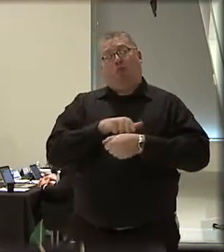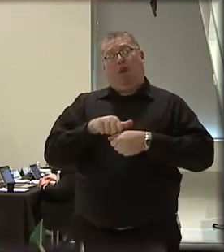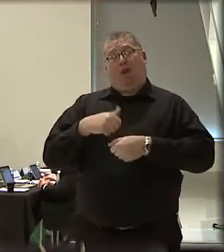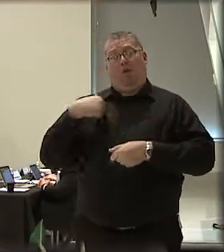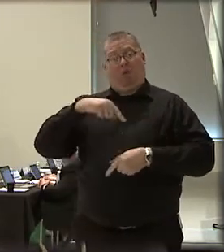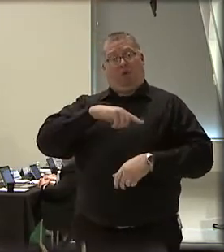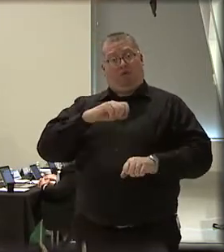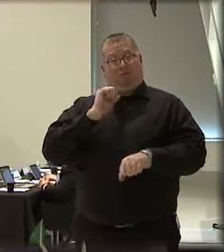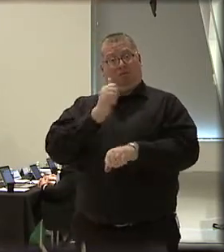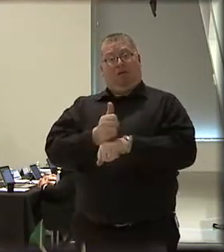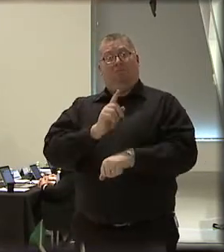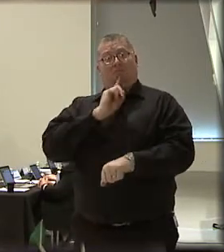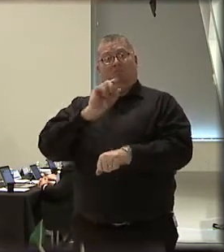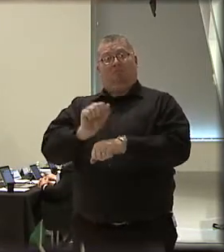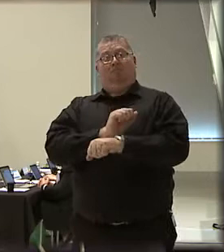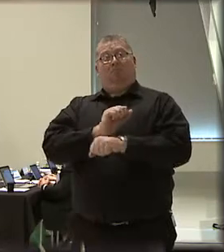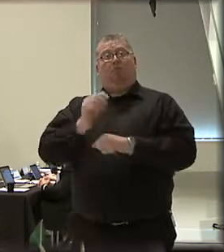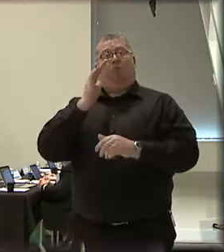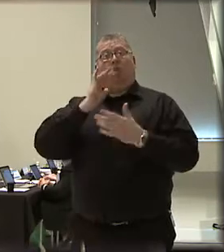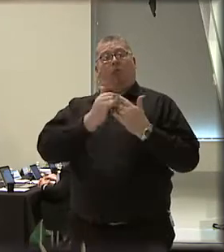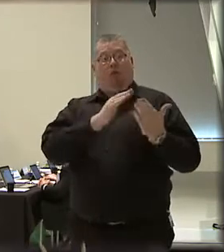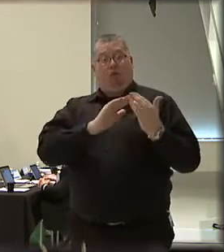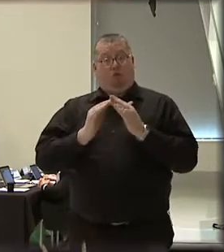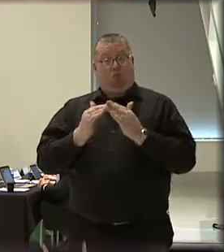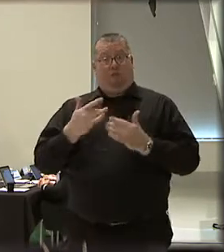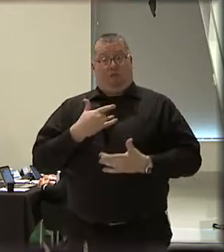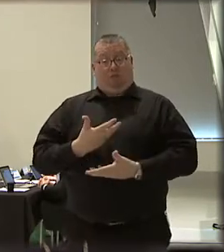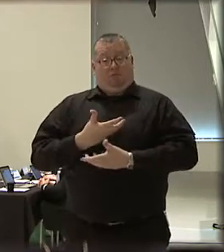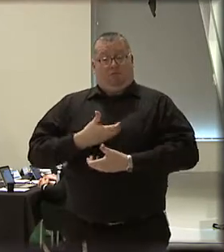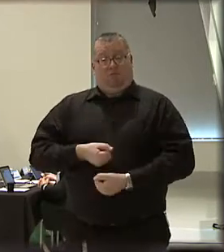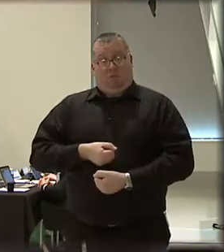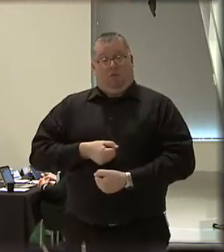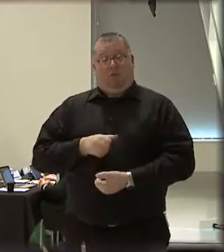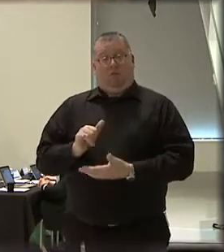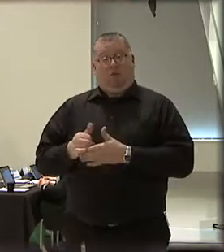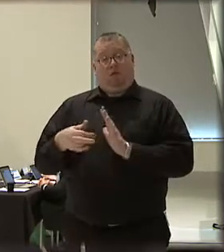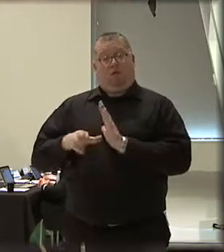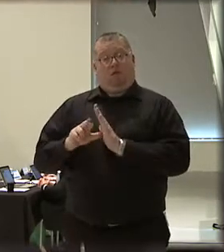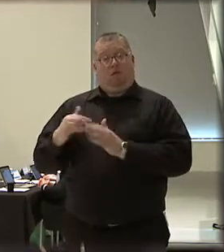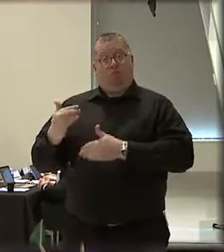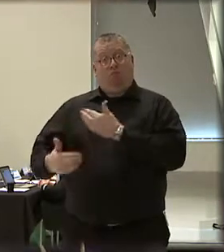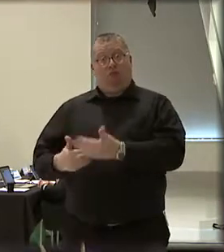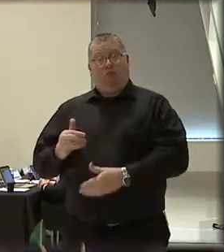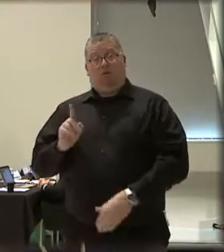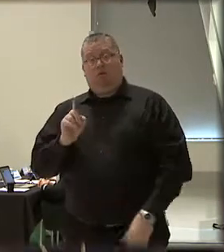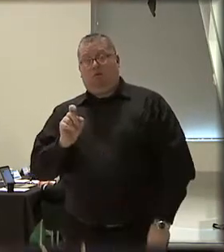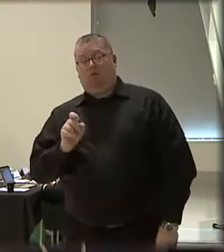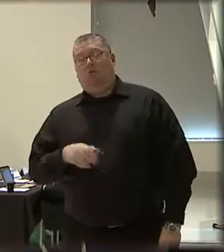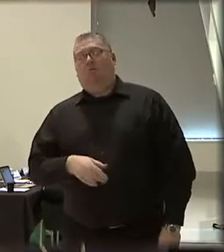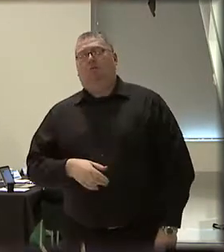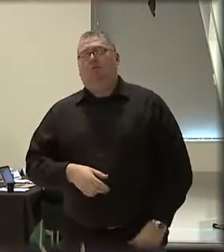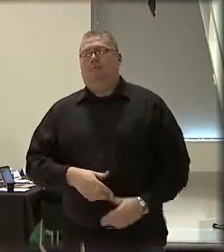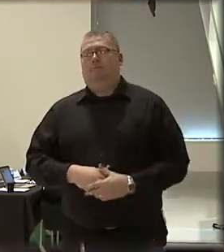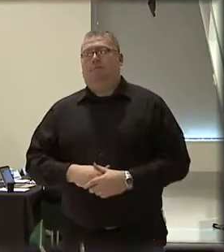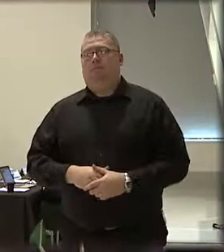set up to be sure that communities have faith in the tape review process?